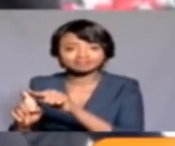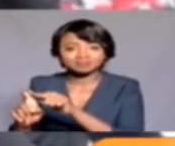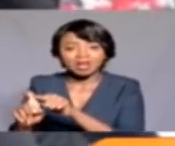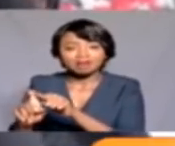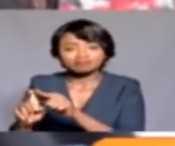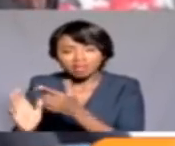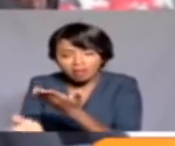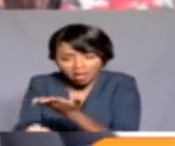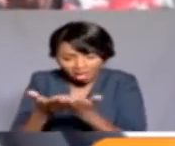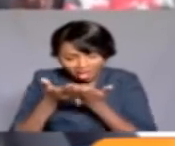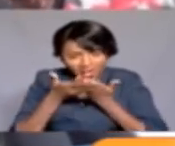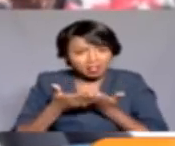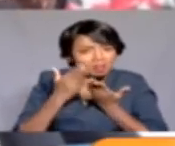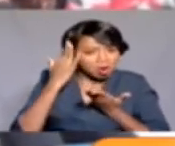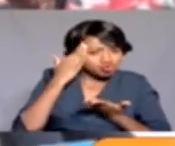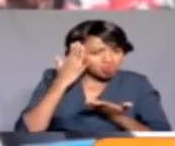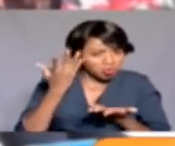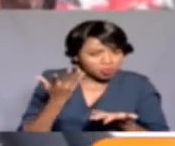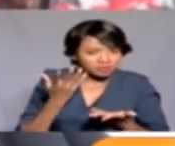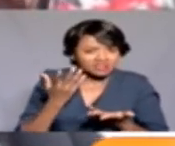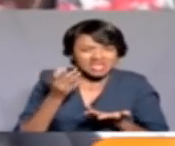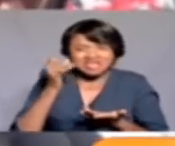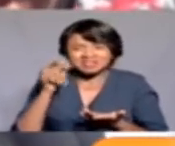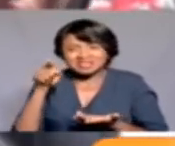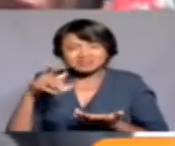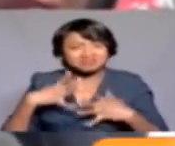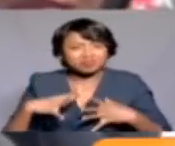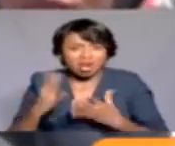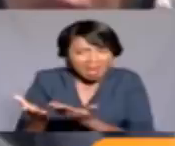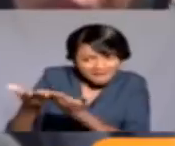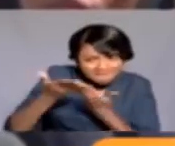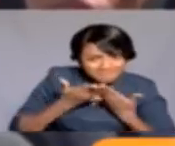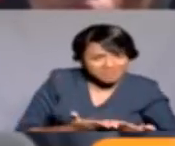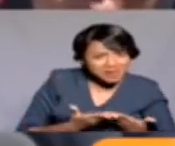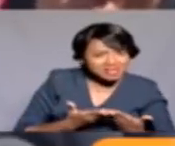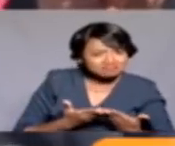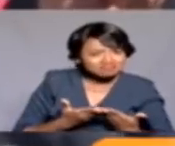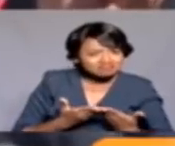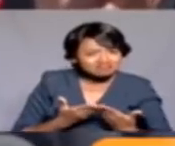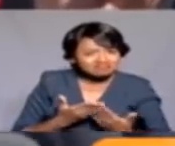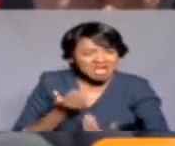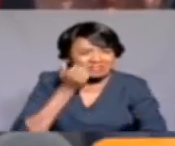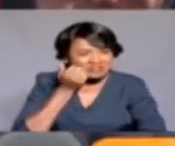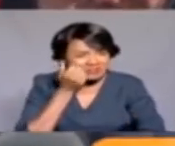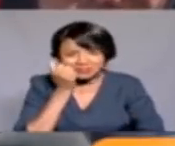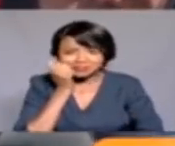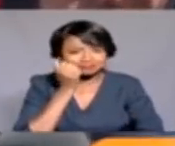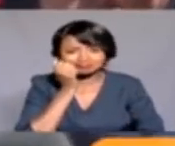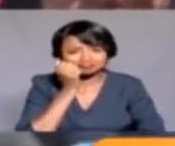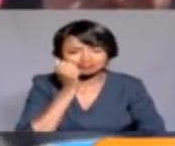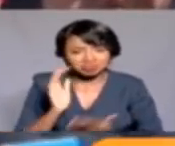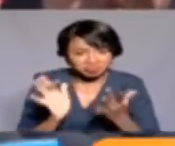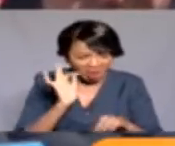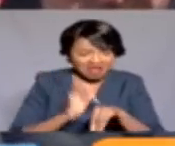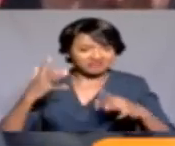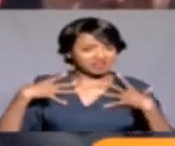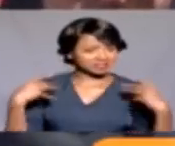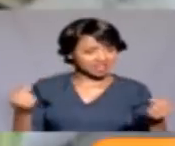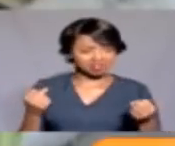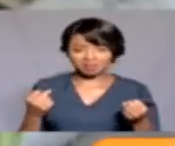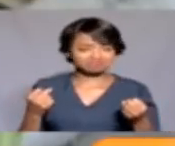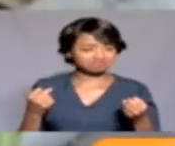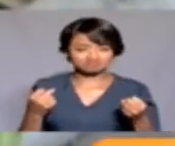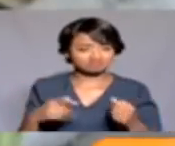kuwa amna hii population ya popo haina ugonjwa ambao unaweza kuathiri afya ya wananchi ambao wako